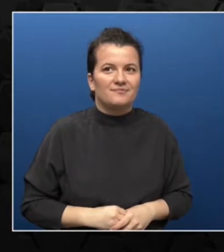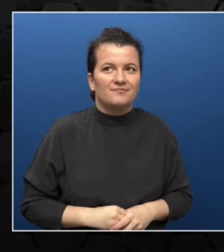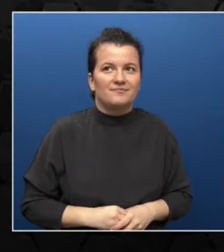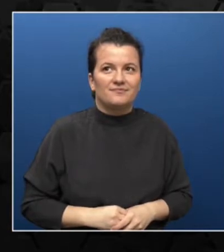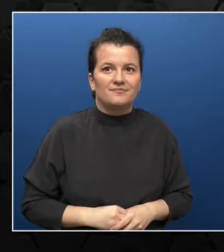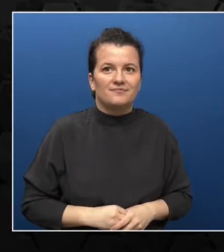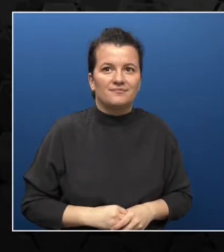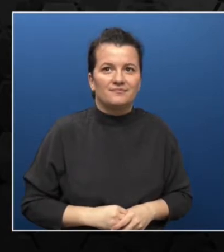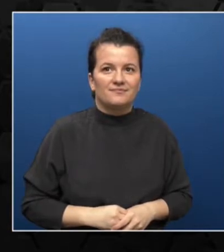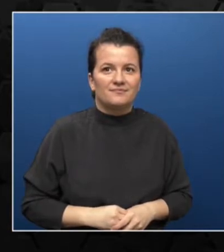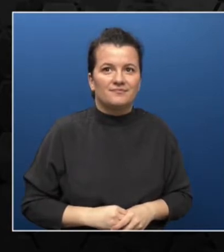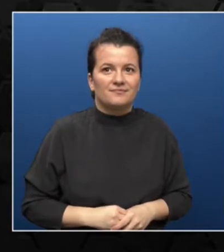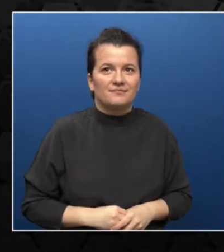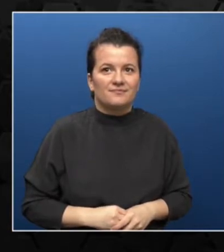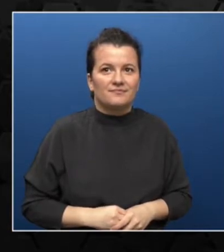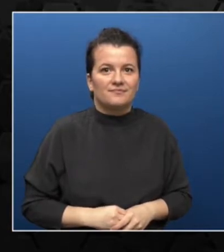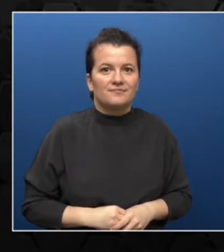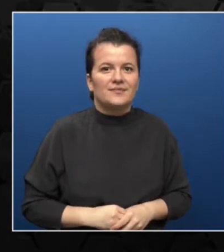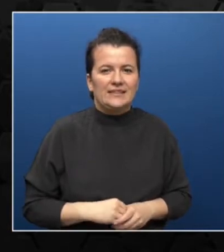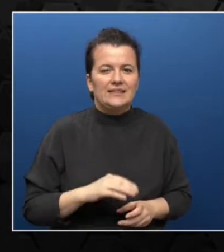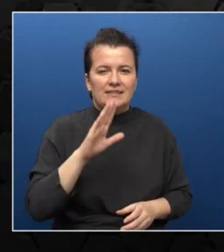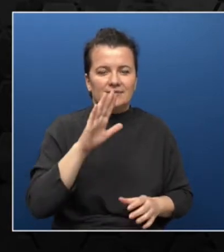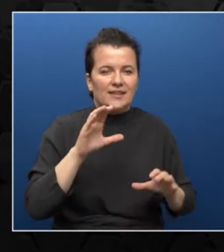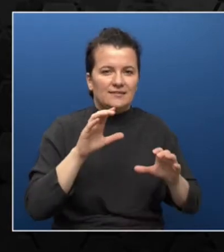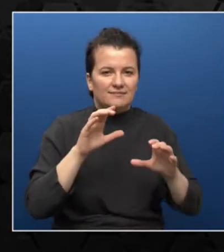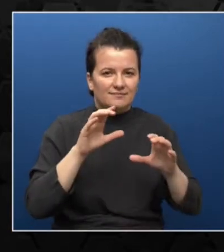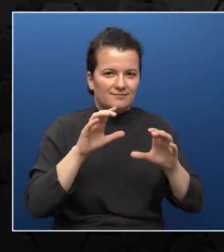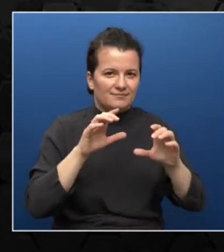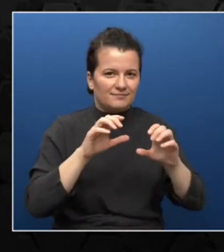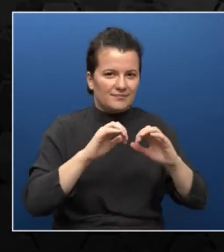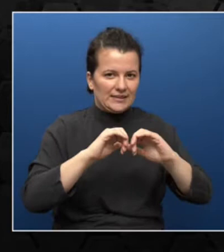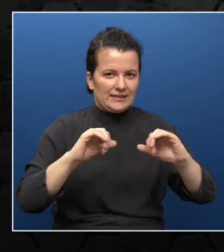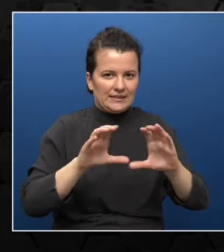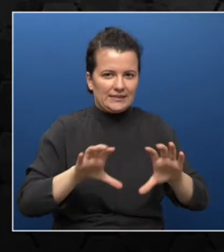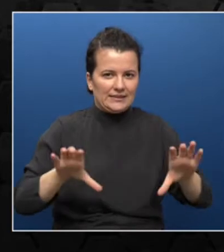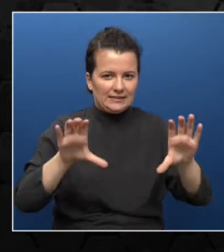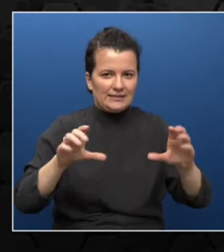Just put it on a separate window. Nice.